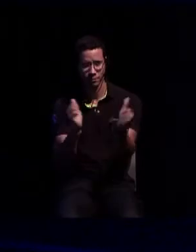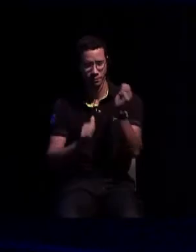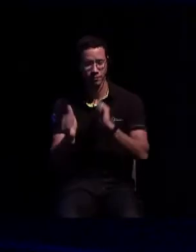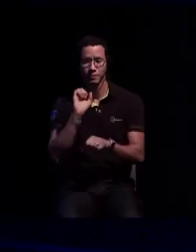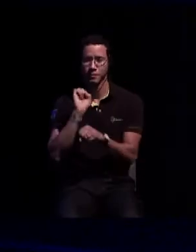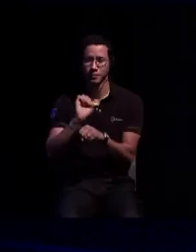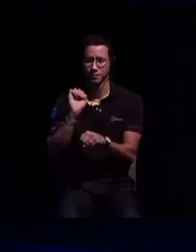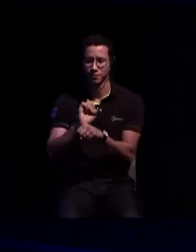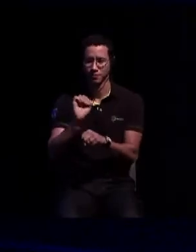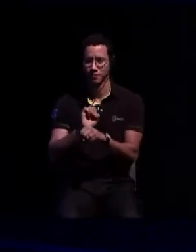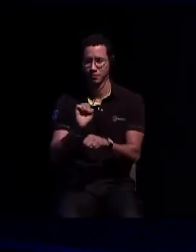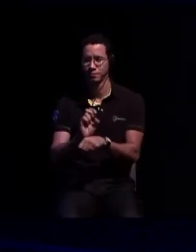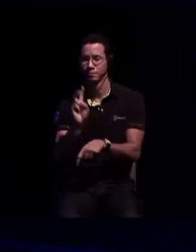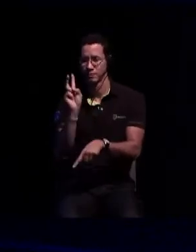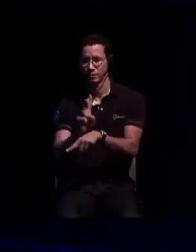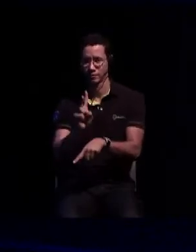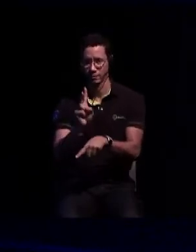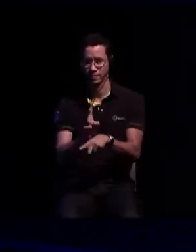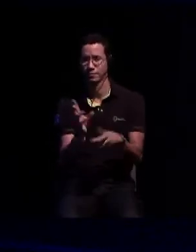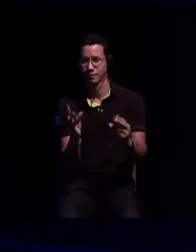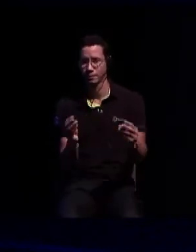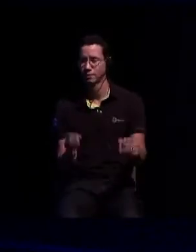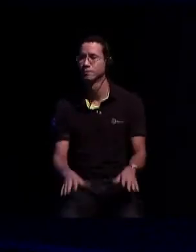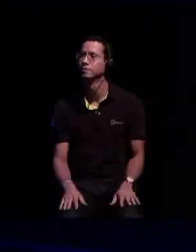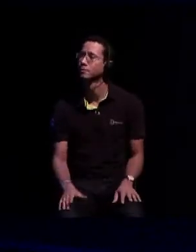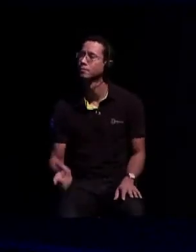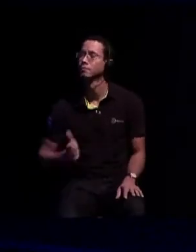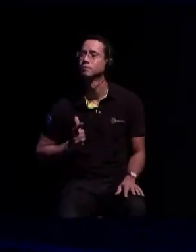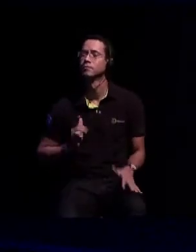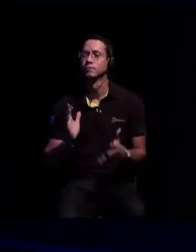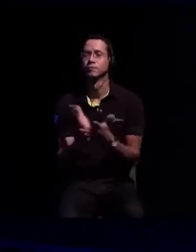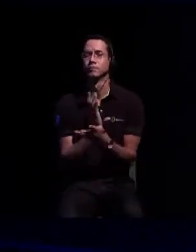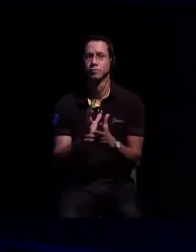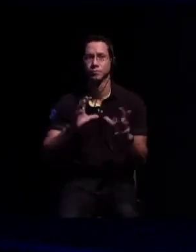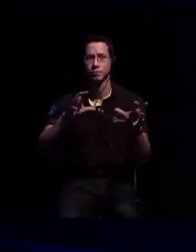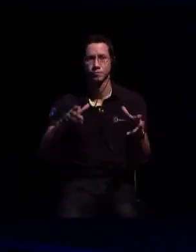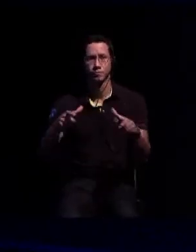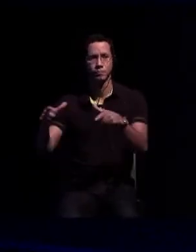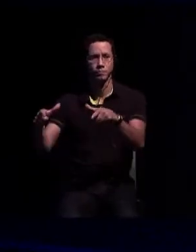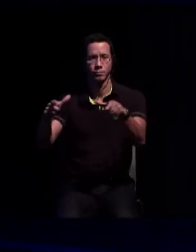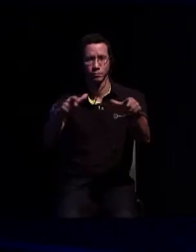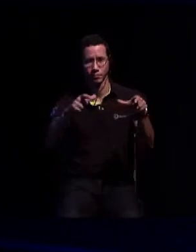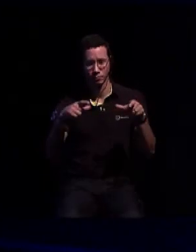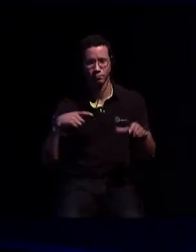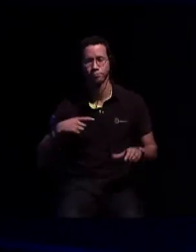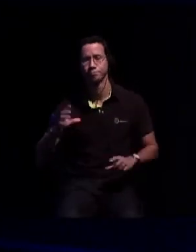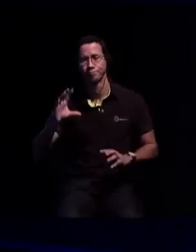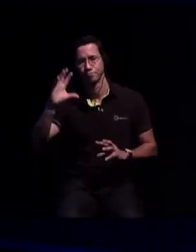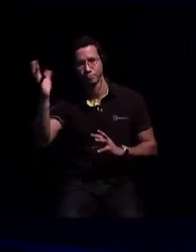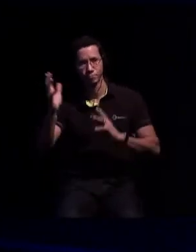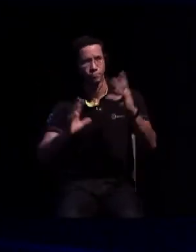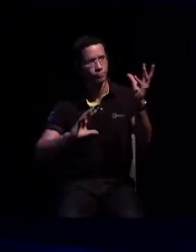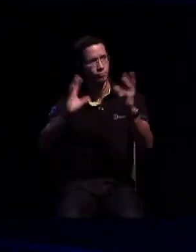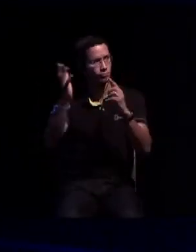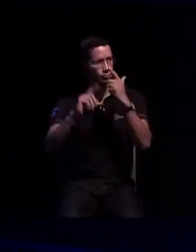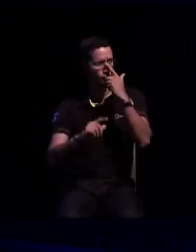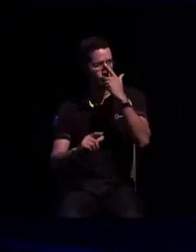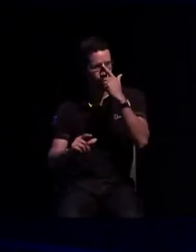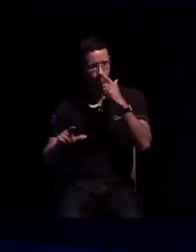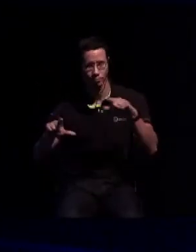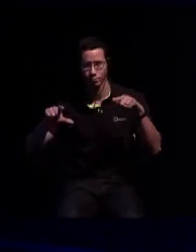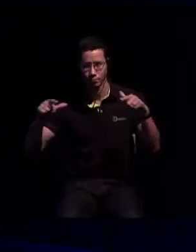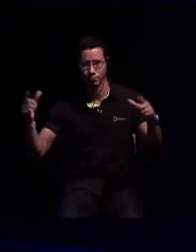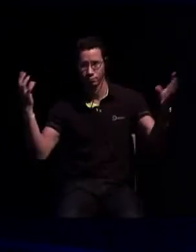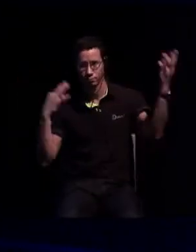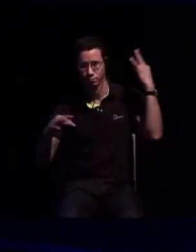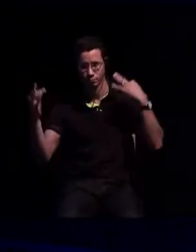the world that experience these situations of the assets of tourism, which are what the local